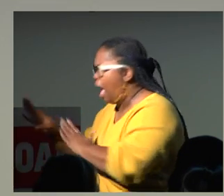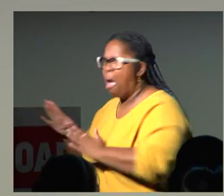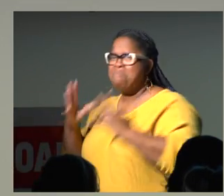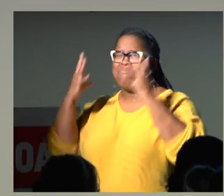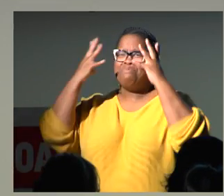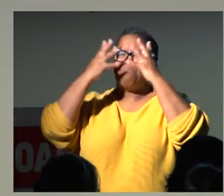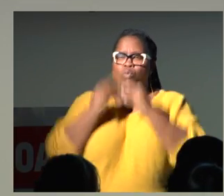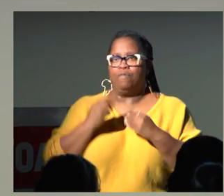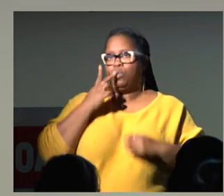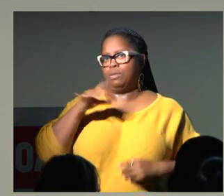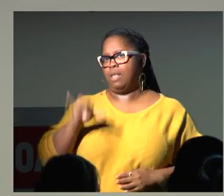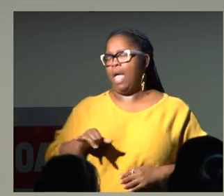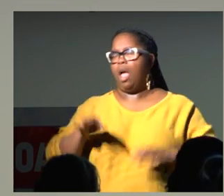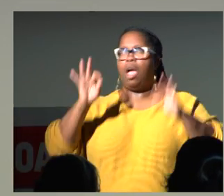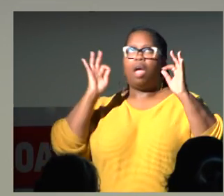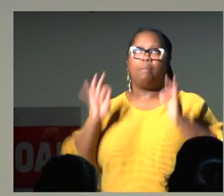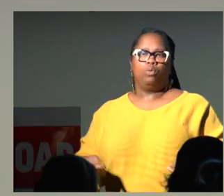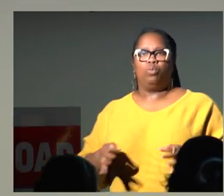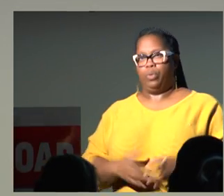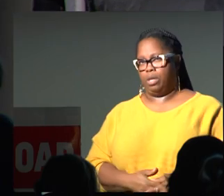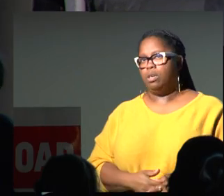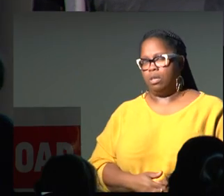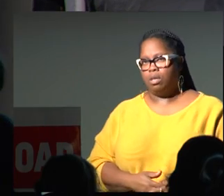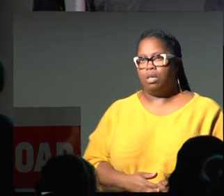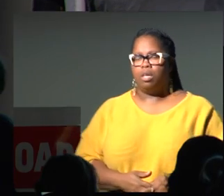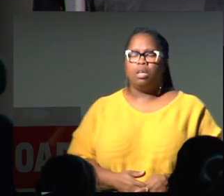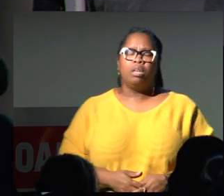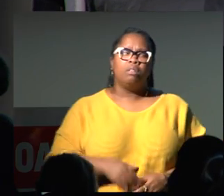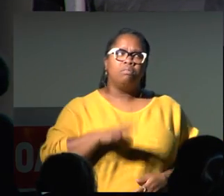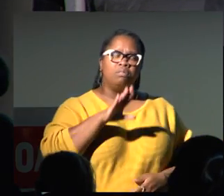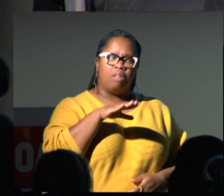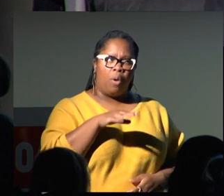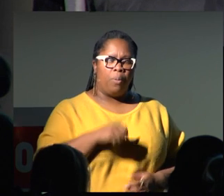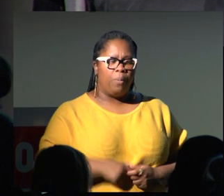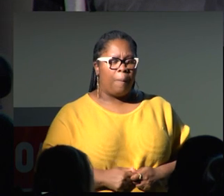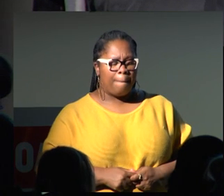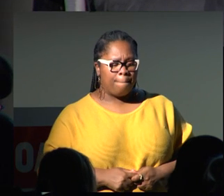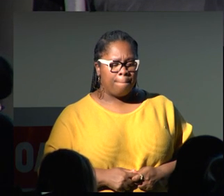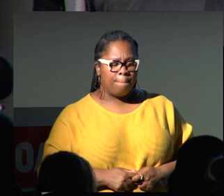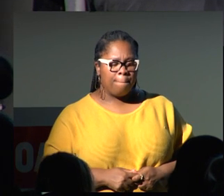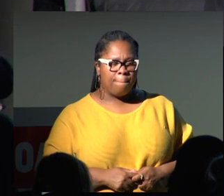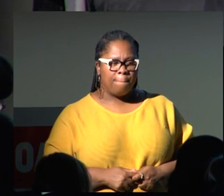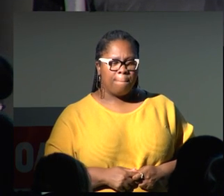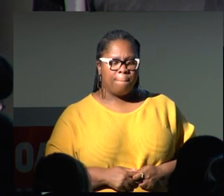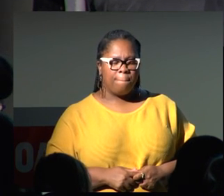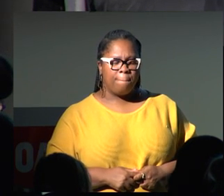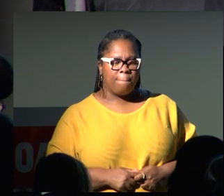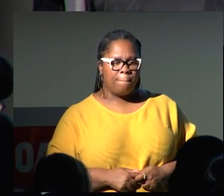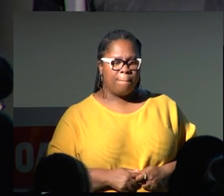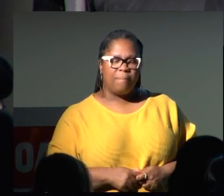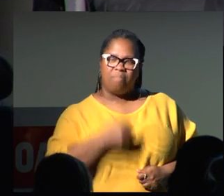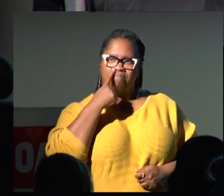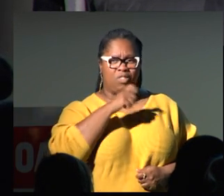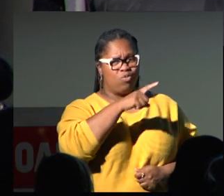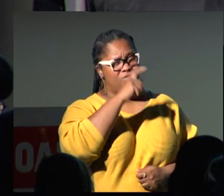thing in life. Mm-hmm. Absolutely. So, because you're a doll, that's why.